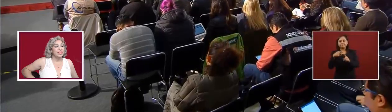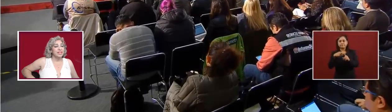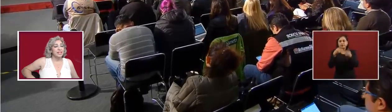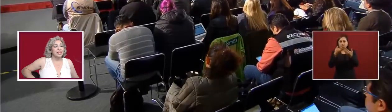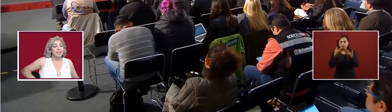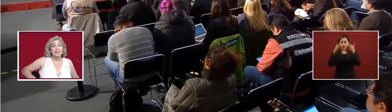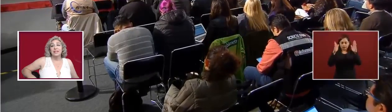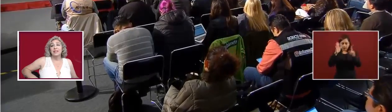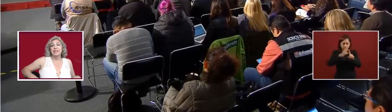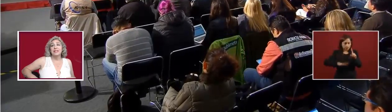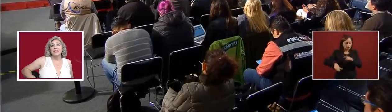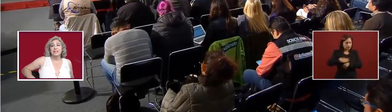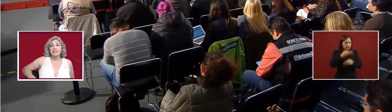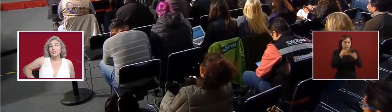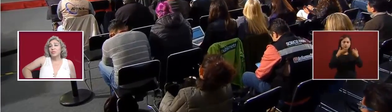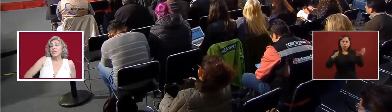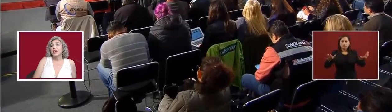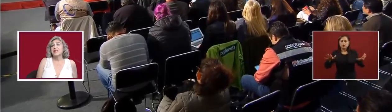so